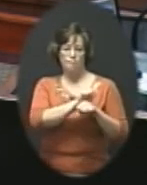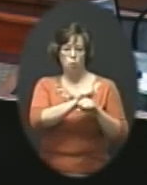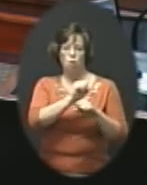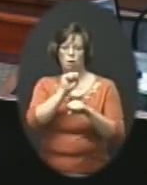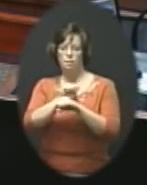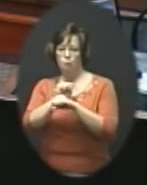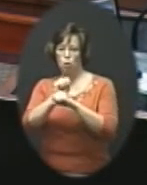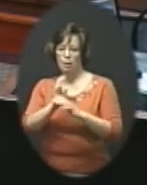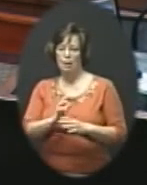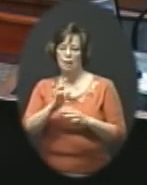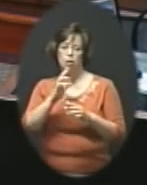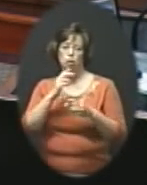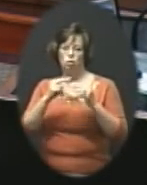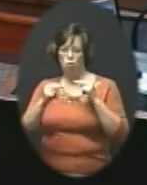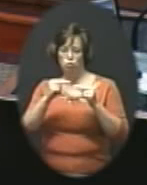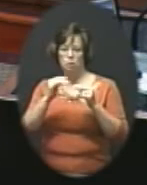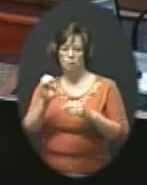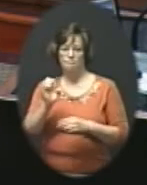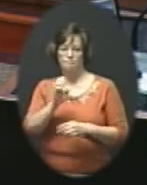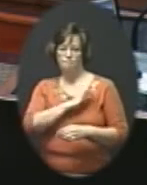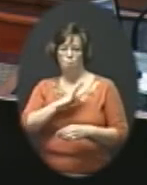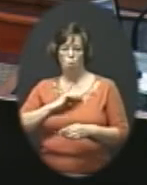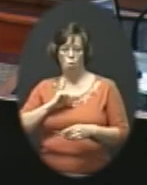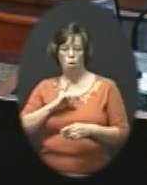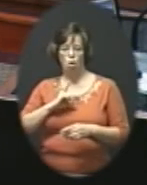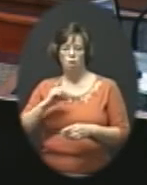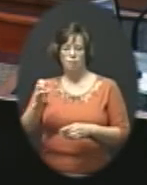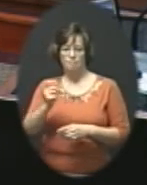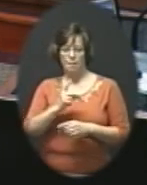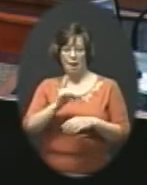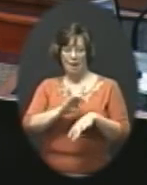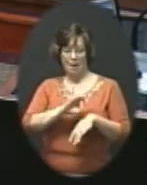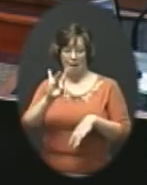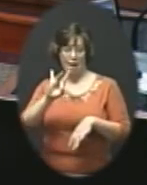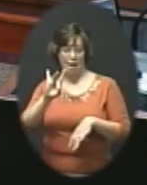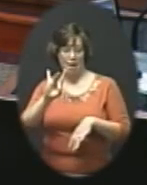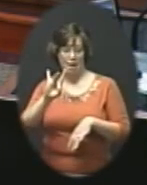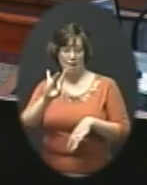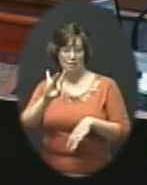negotiations, and that the board return to the regular meeting at